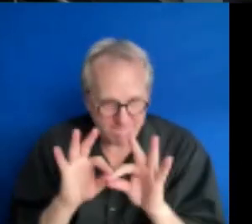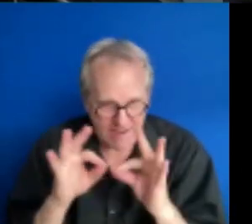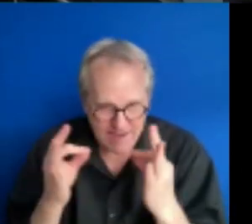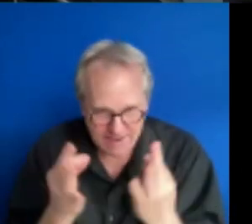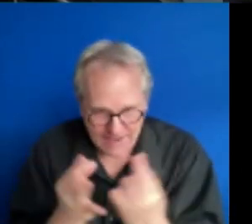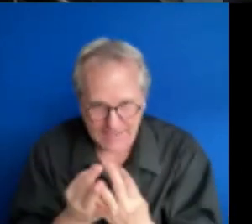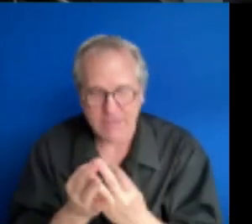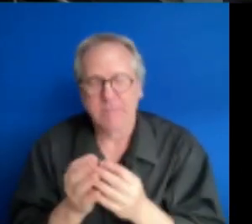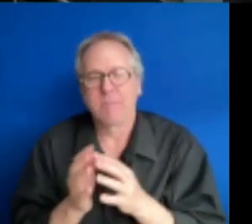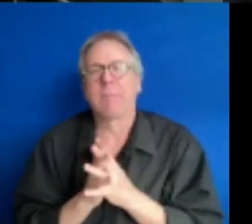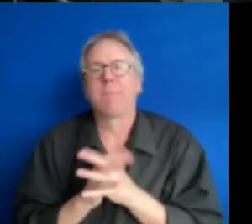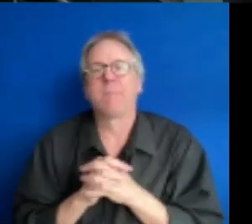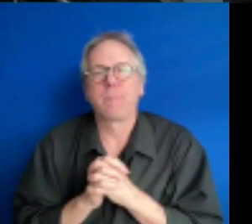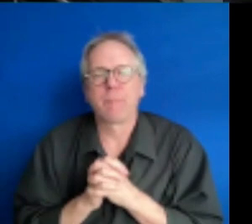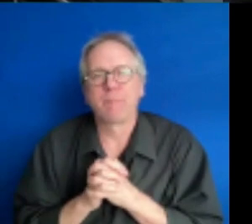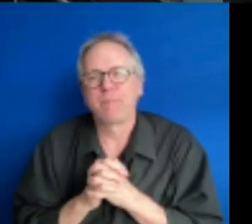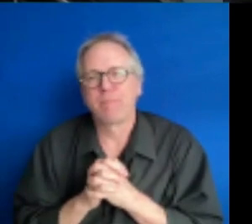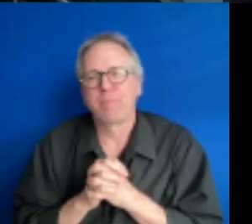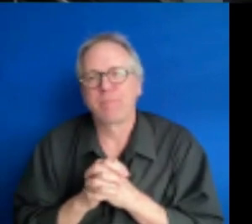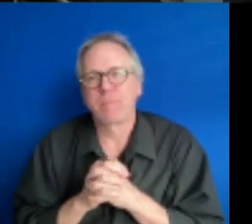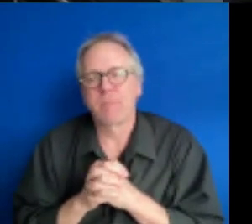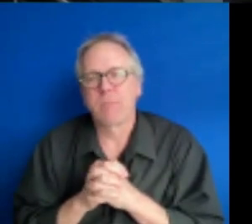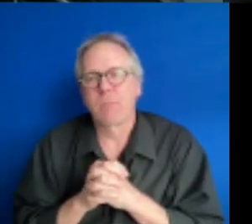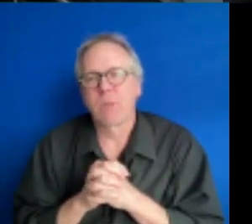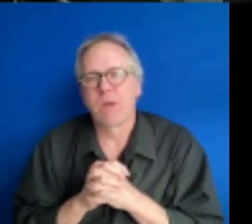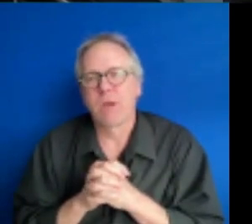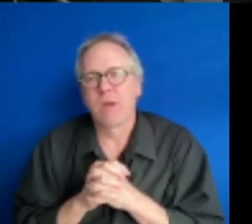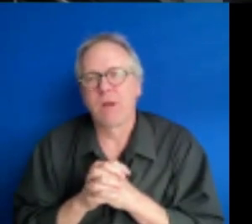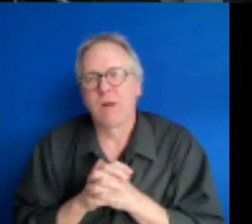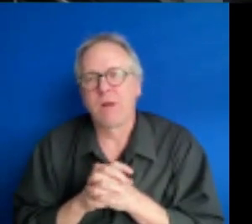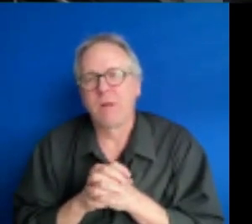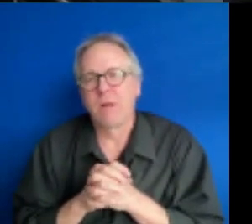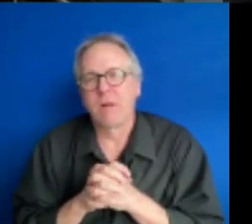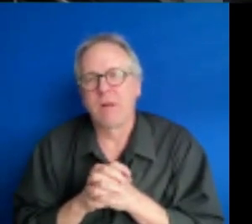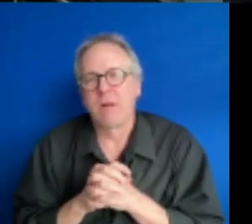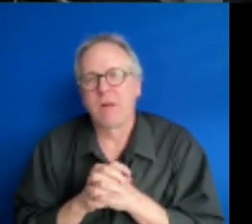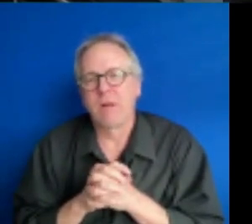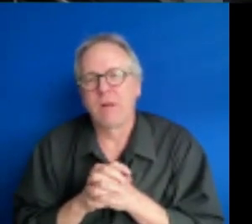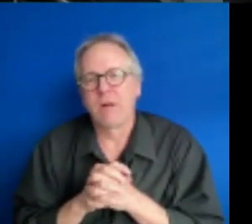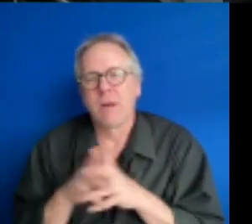Because Reverend Philip is great on this.